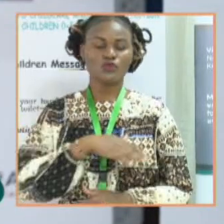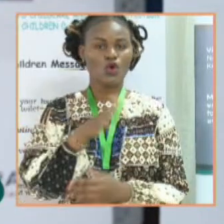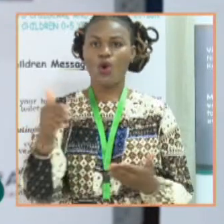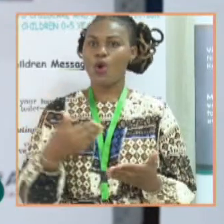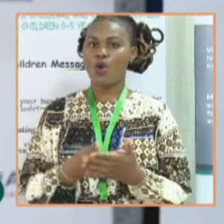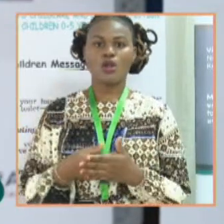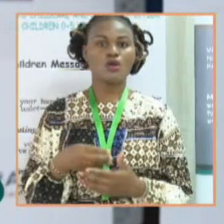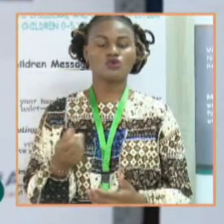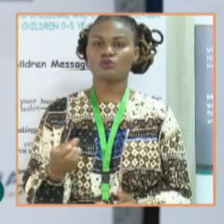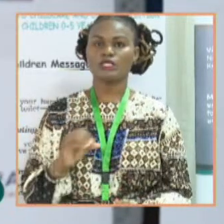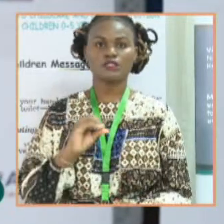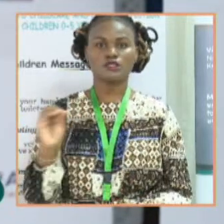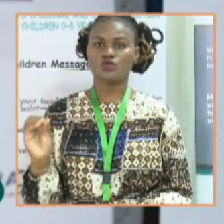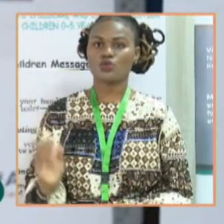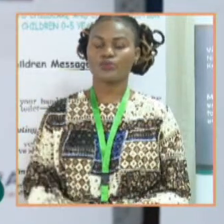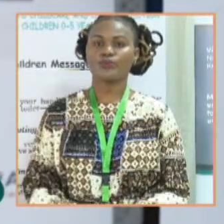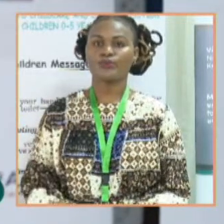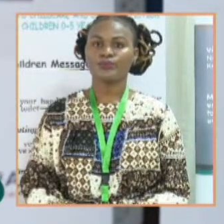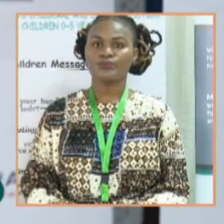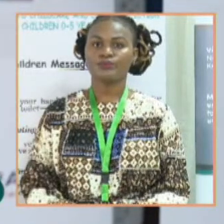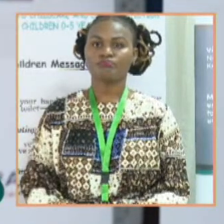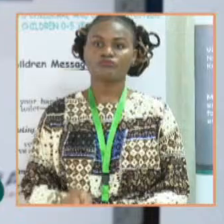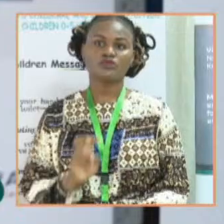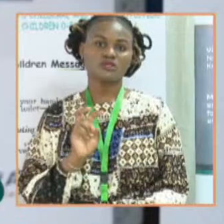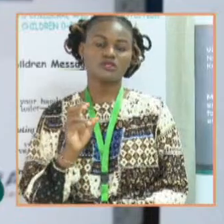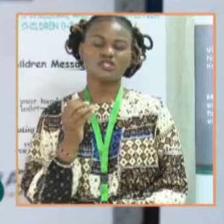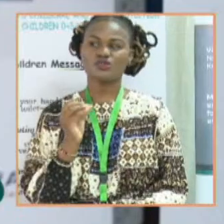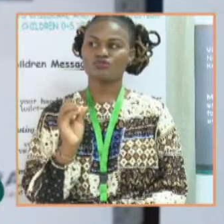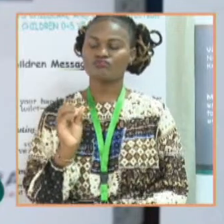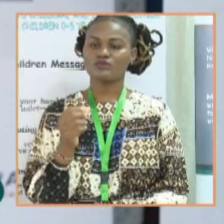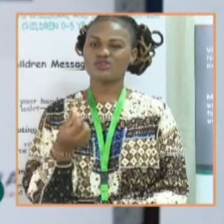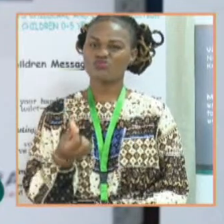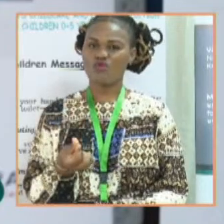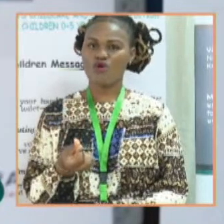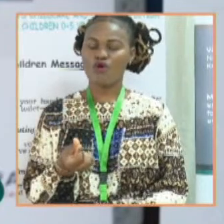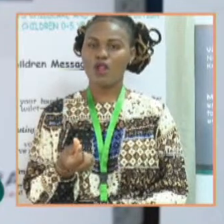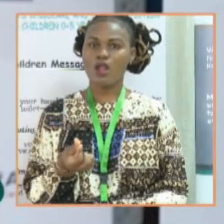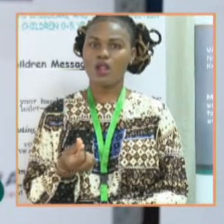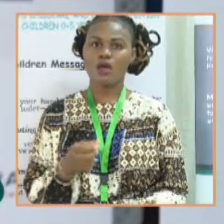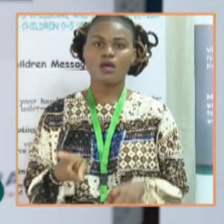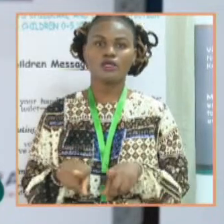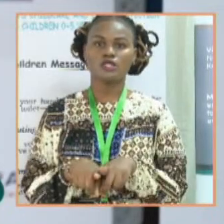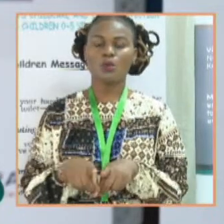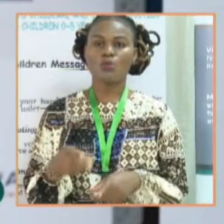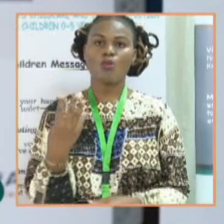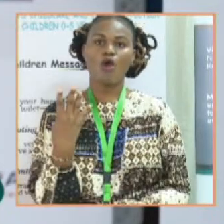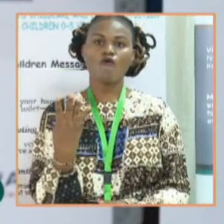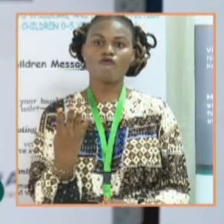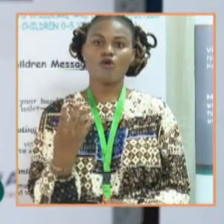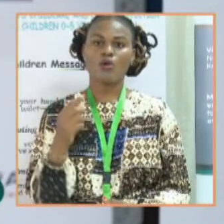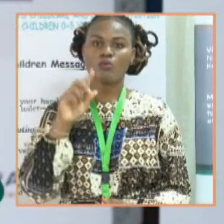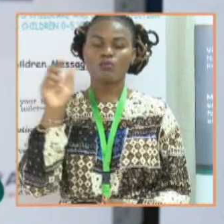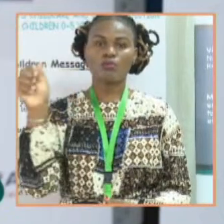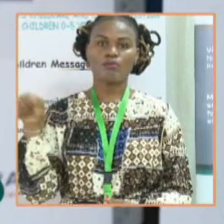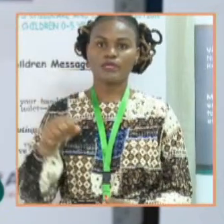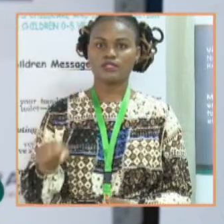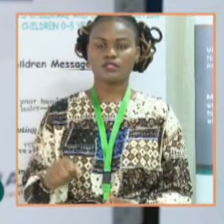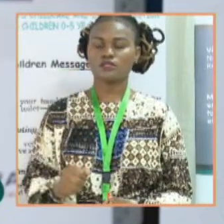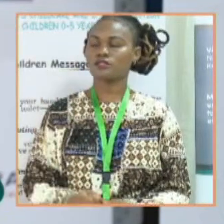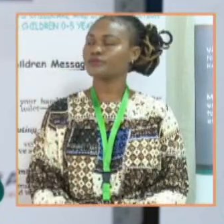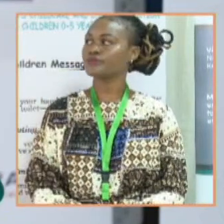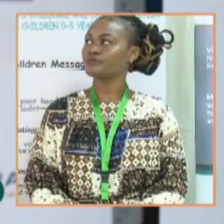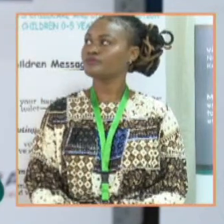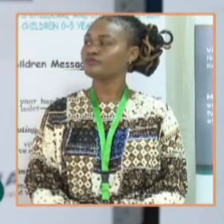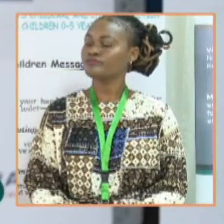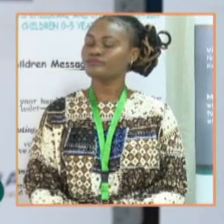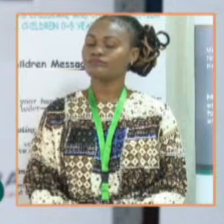expended. You could see as low as 4%, and in some cases, so the lowest